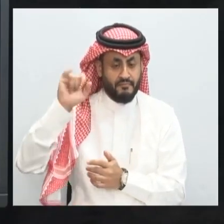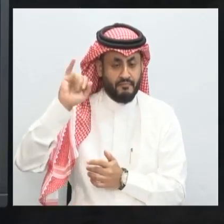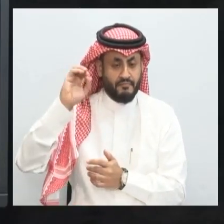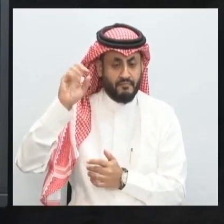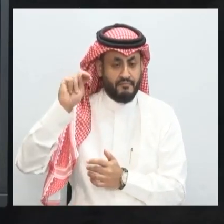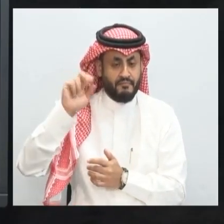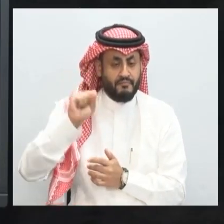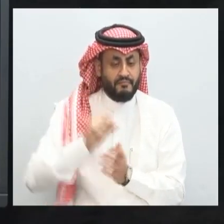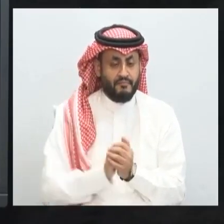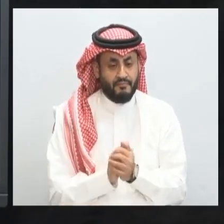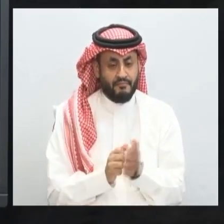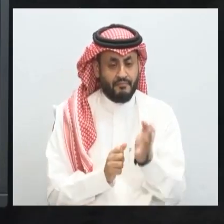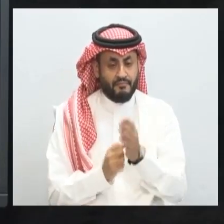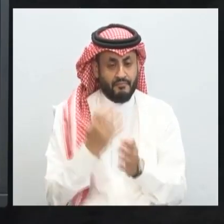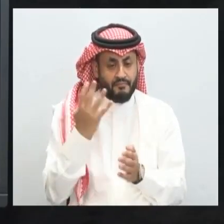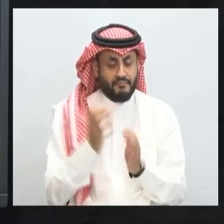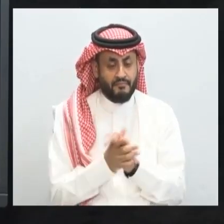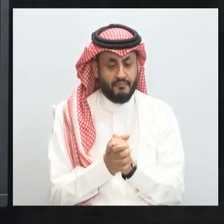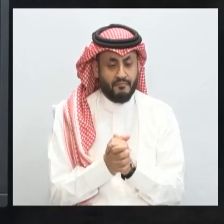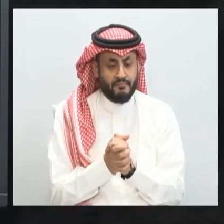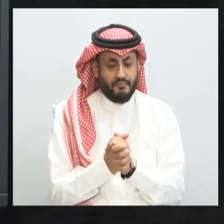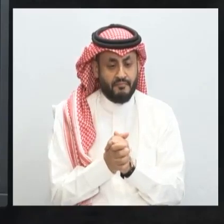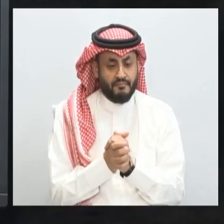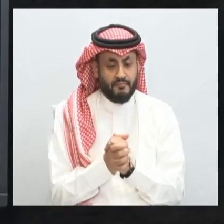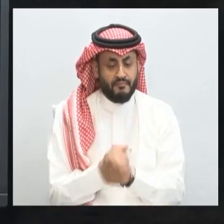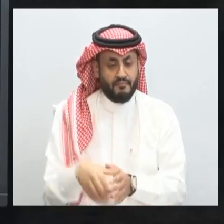We have number four, monitored.